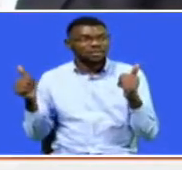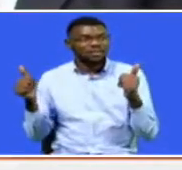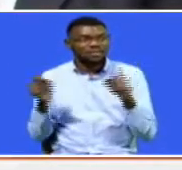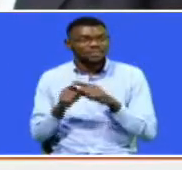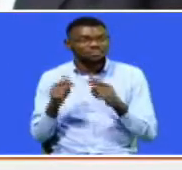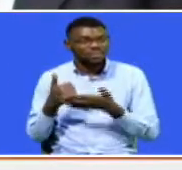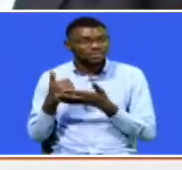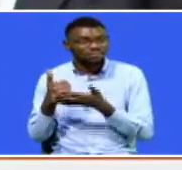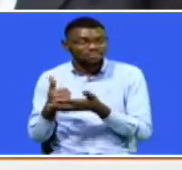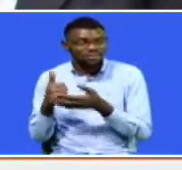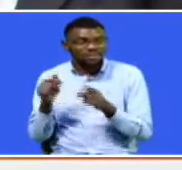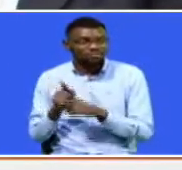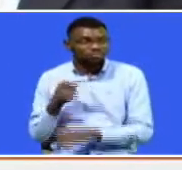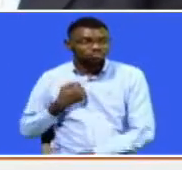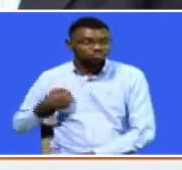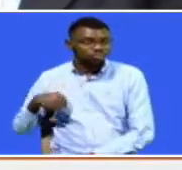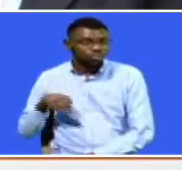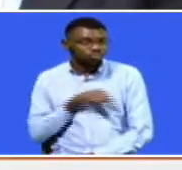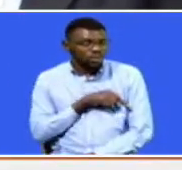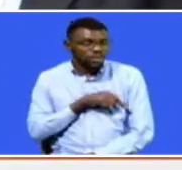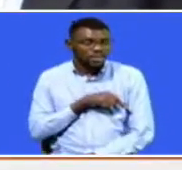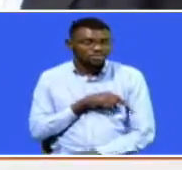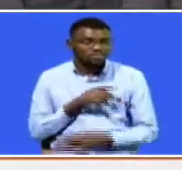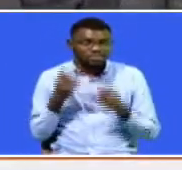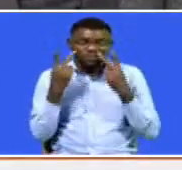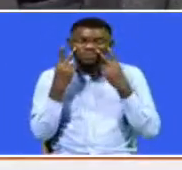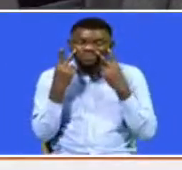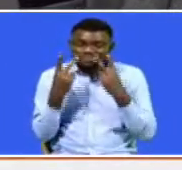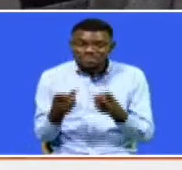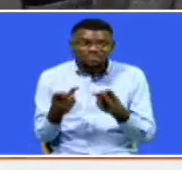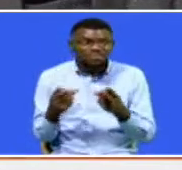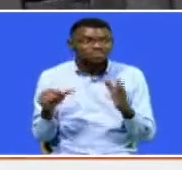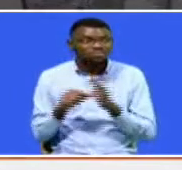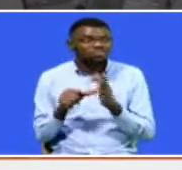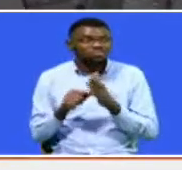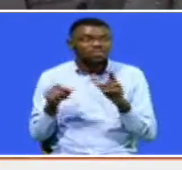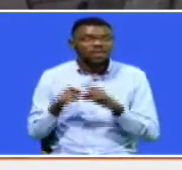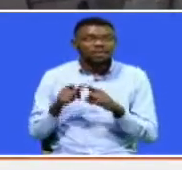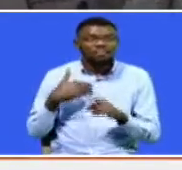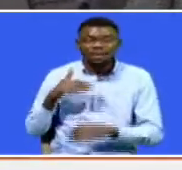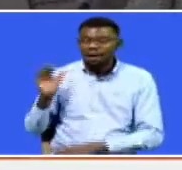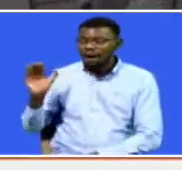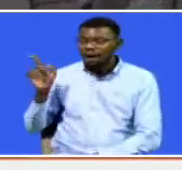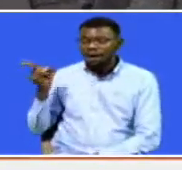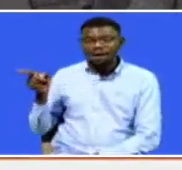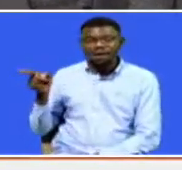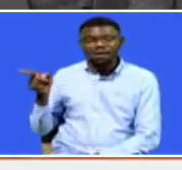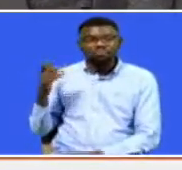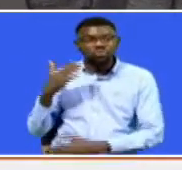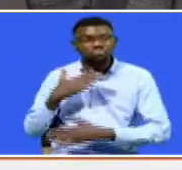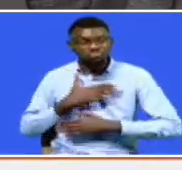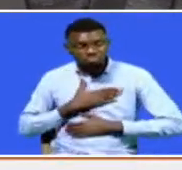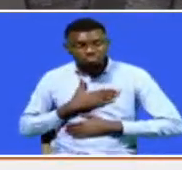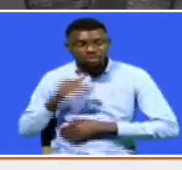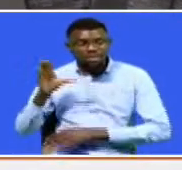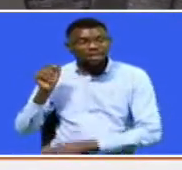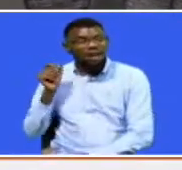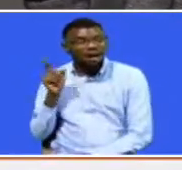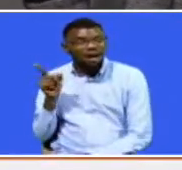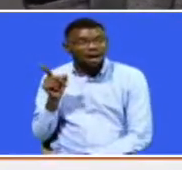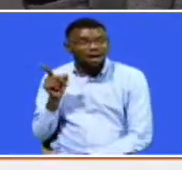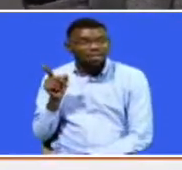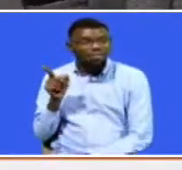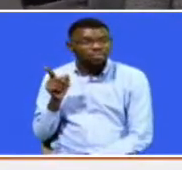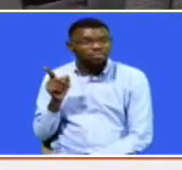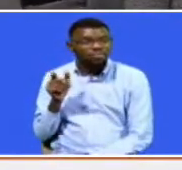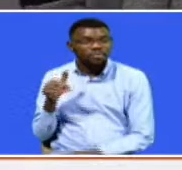hivi. That we have so many stadiums around here that needs to be upgraded, and I want to request your wasiri that mimi